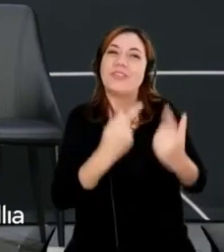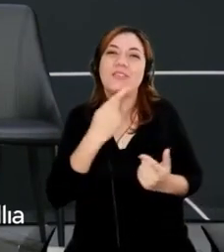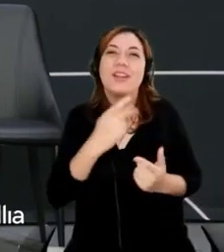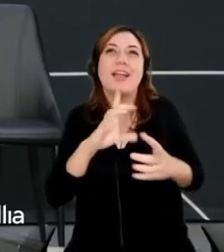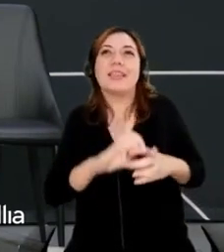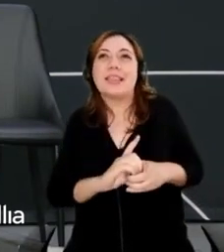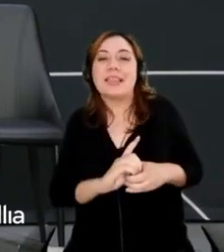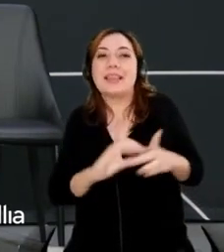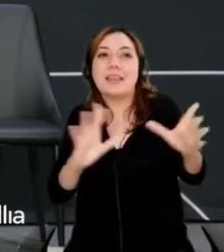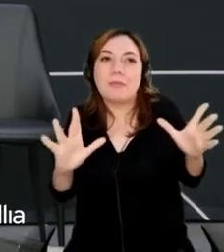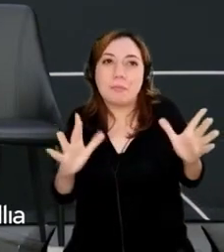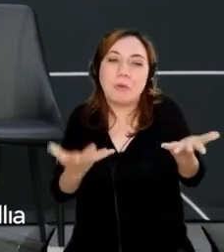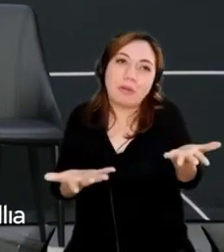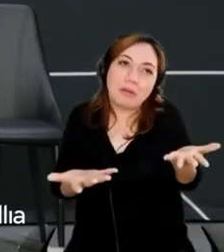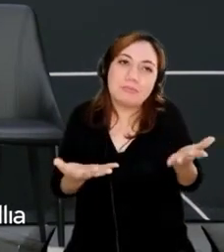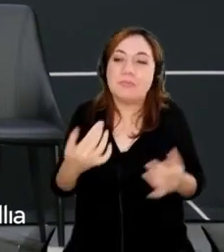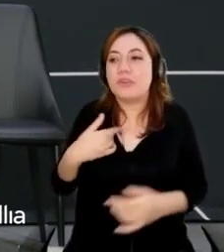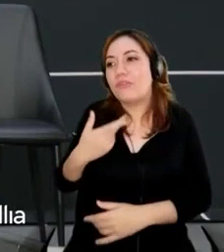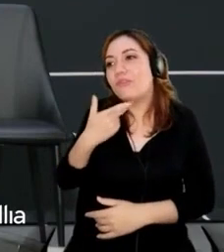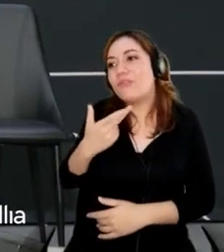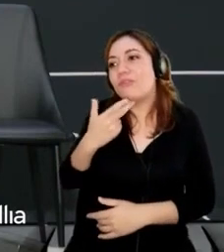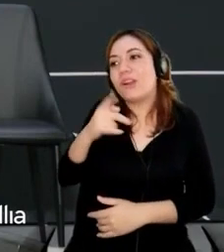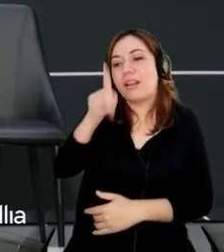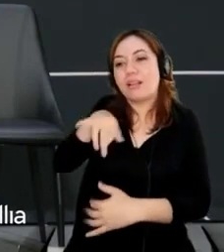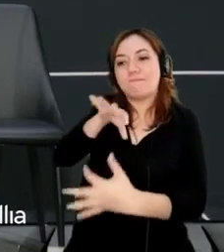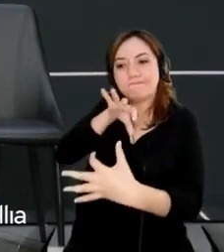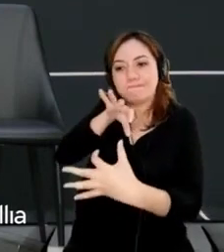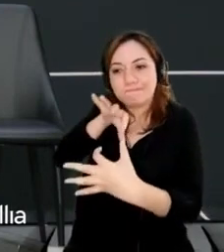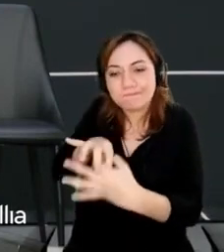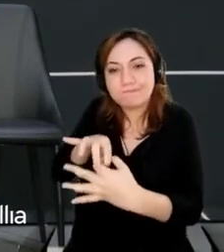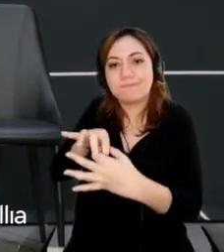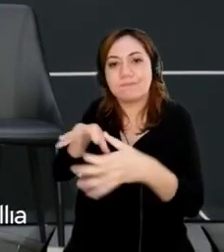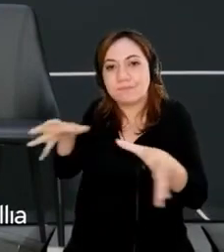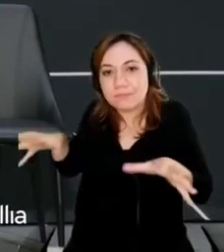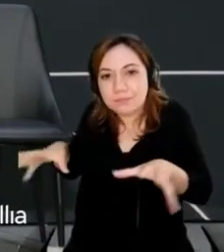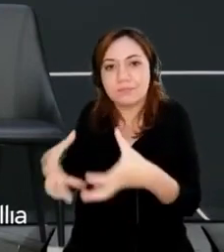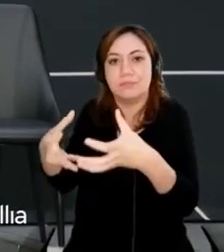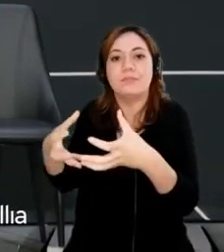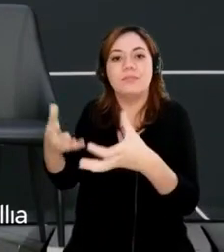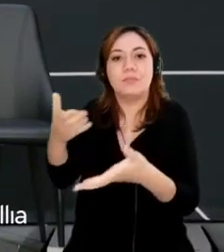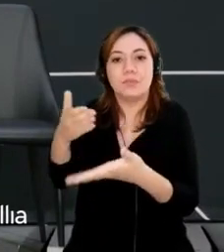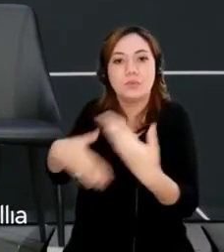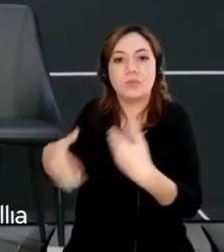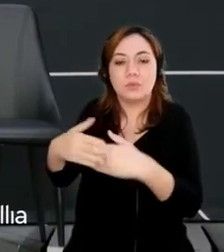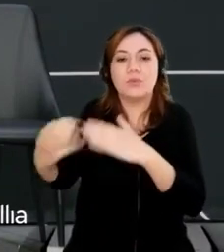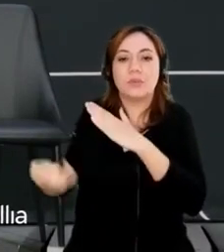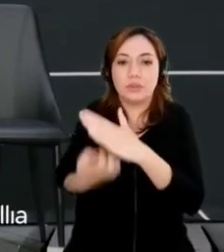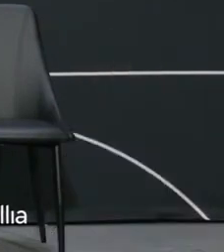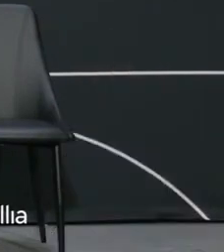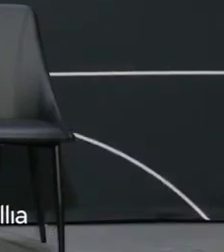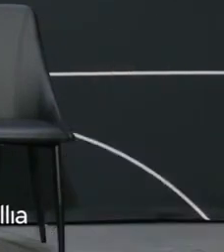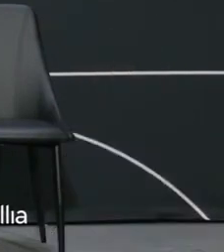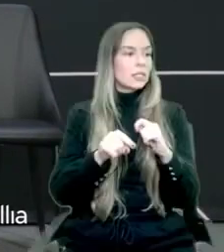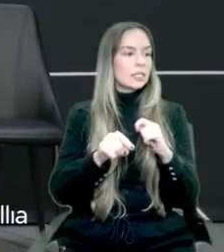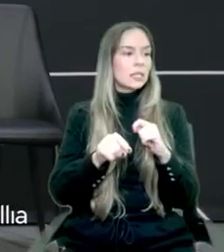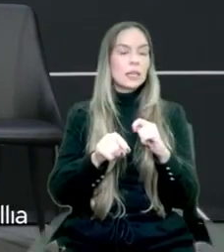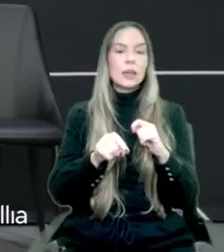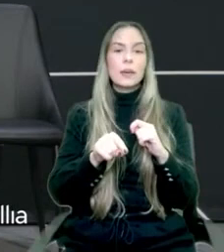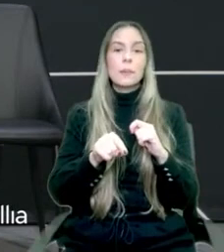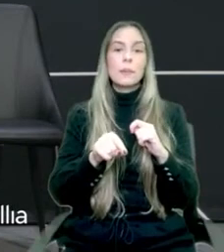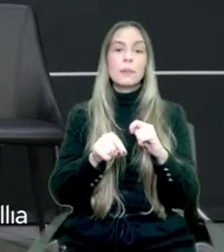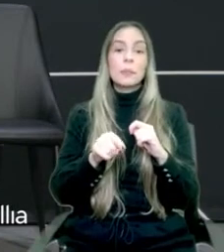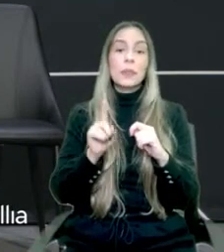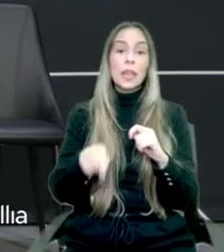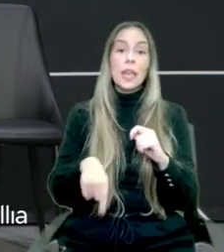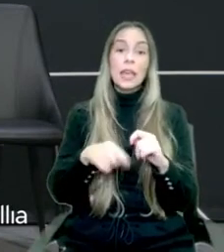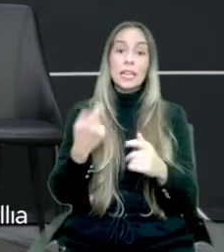say engaging the entire organization in order to be able to innovate. And you need to find